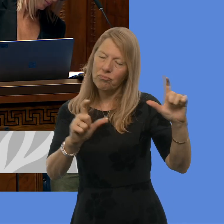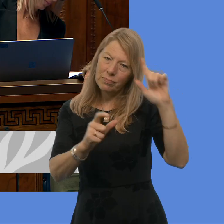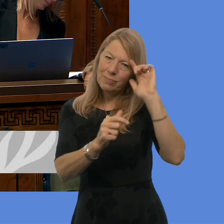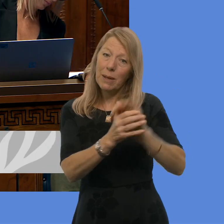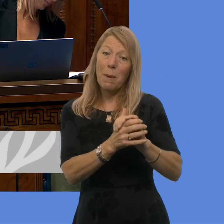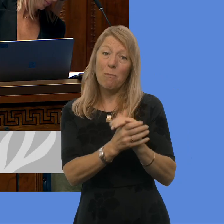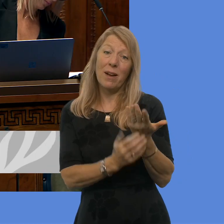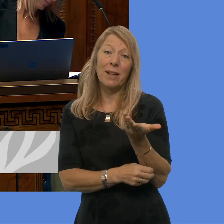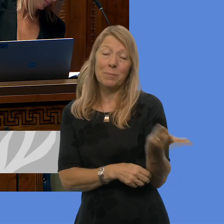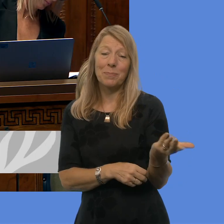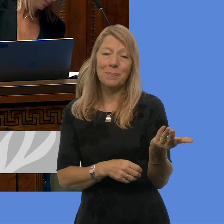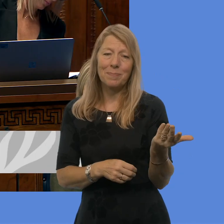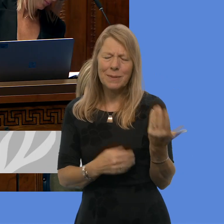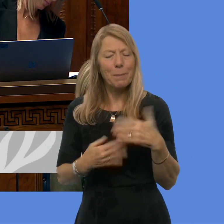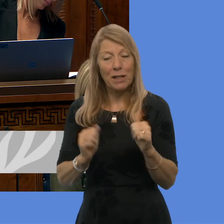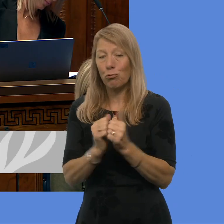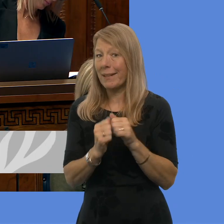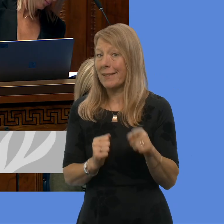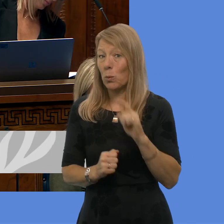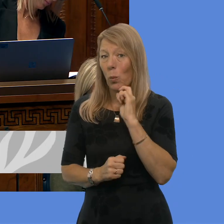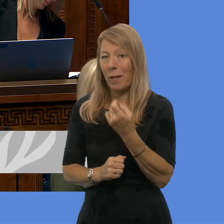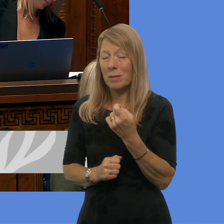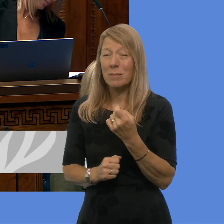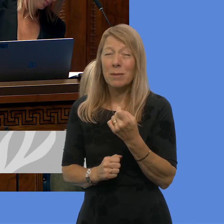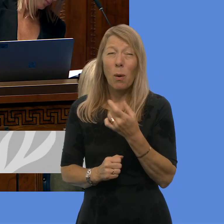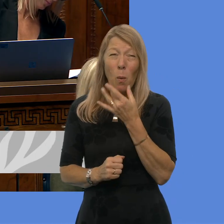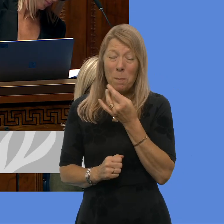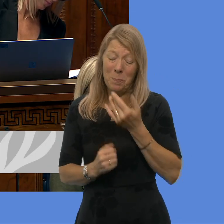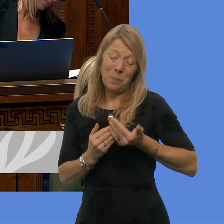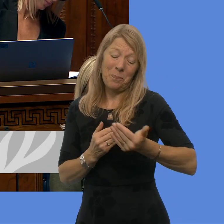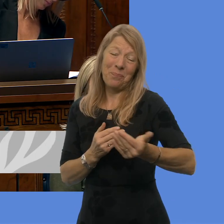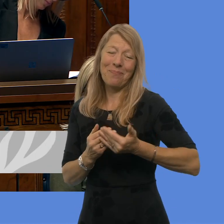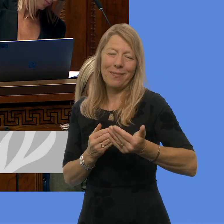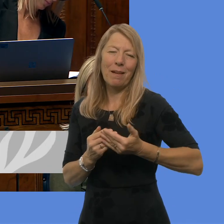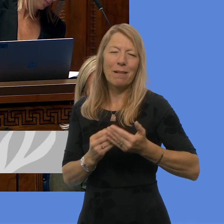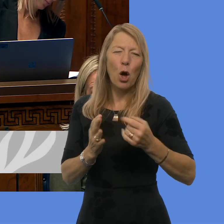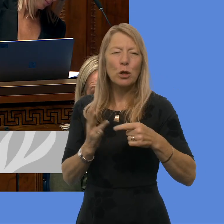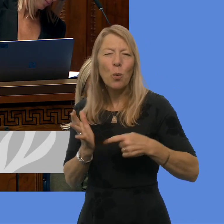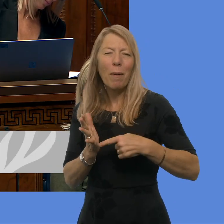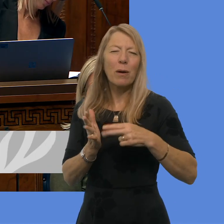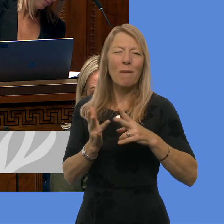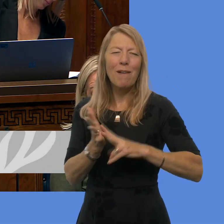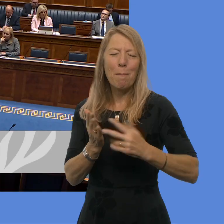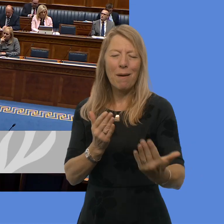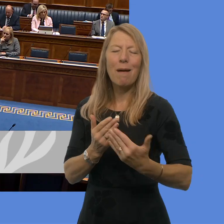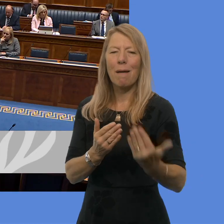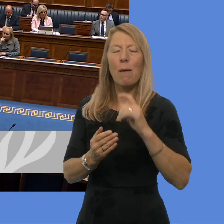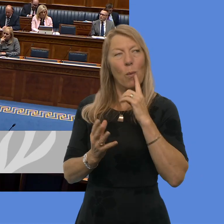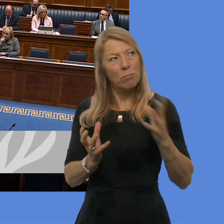made previously, so we're hopeful actually we'll be able to do that in the autumn time, so that's another advancement in terms of this area.